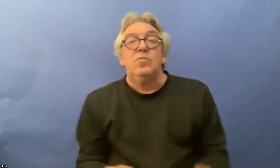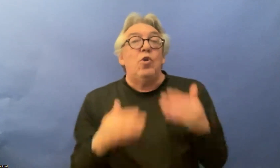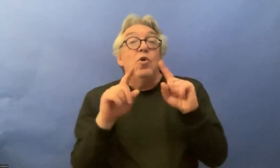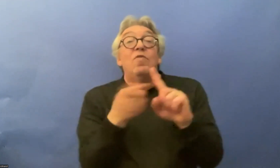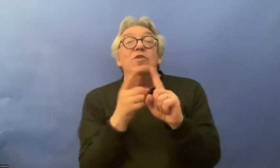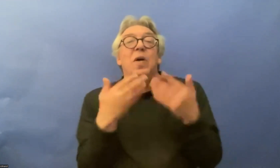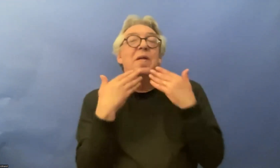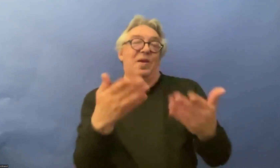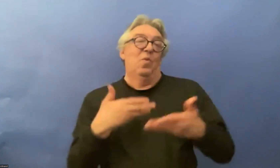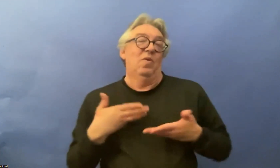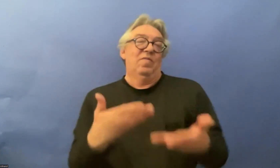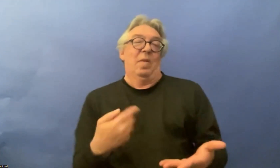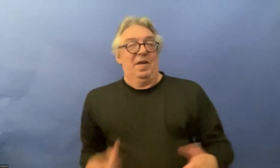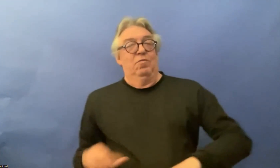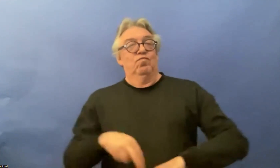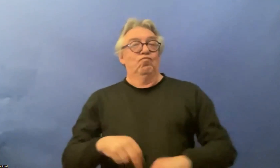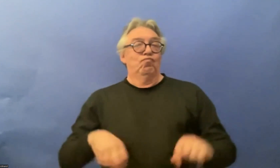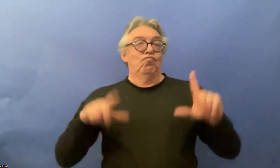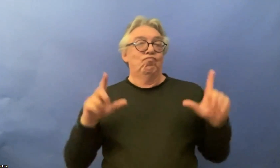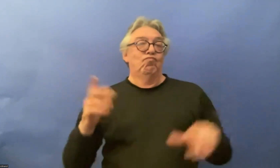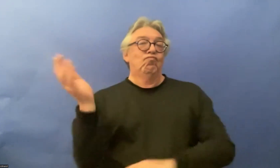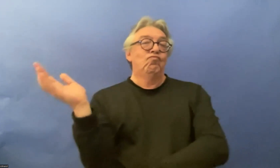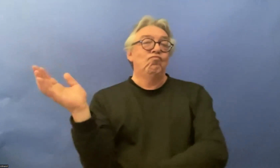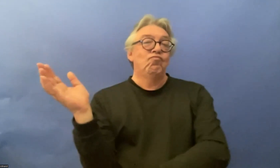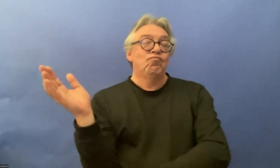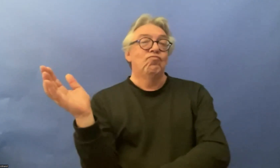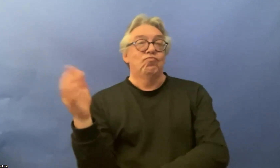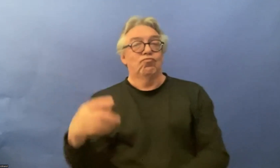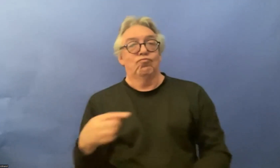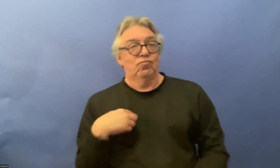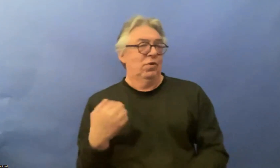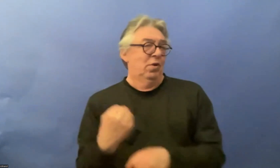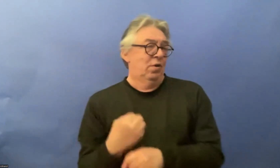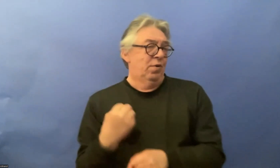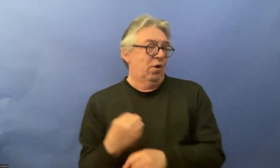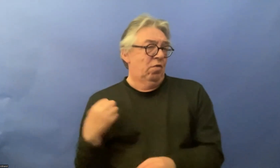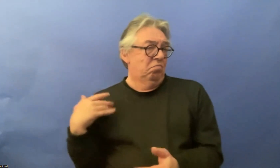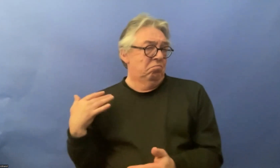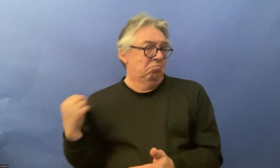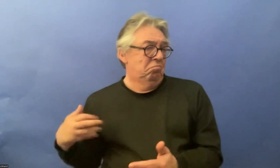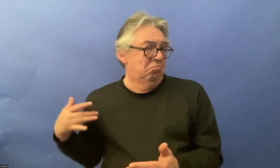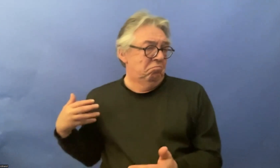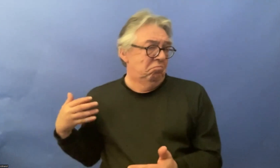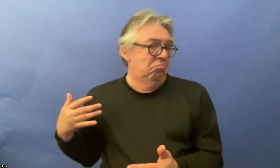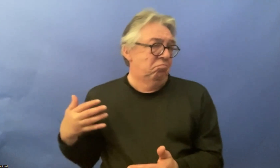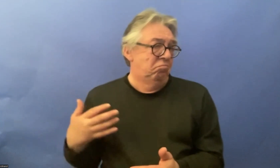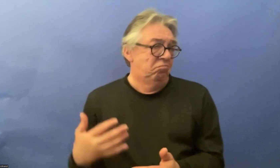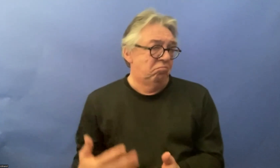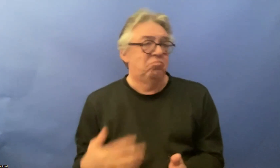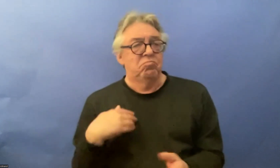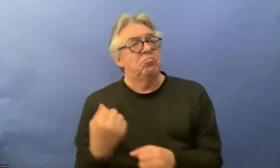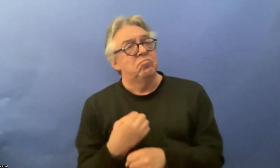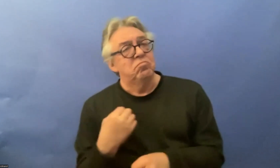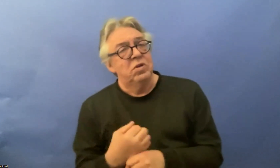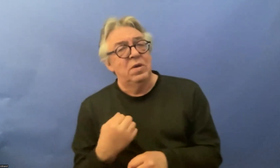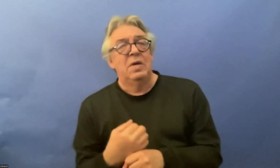share what we have been working on over the past couple of years to improve how